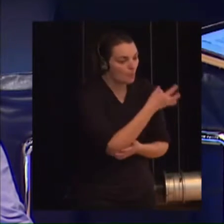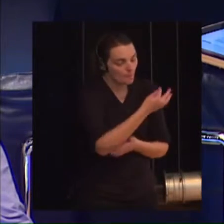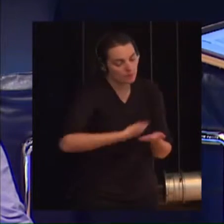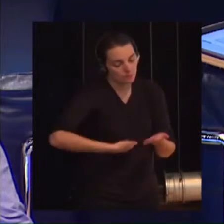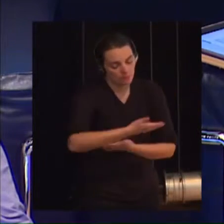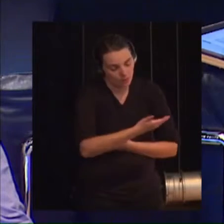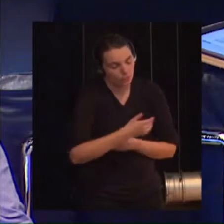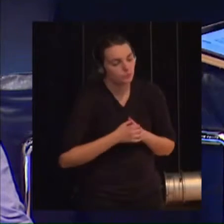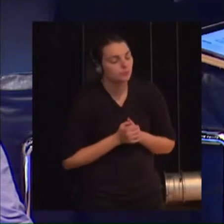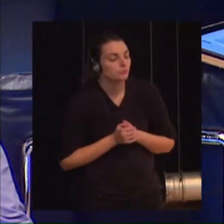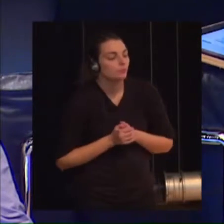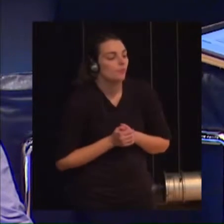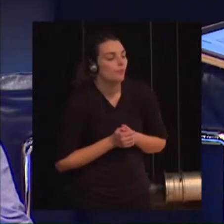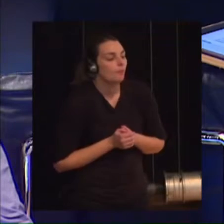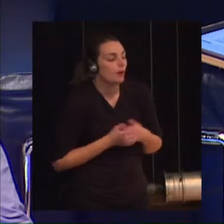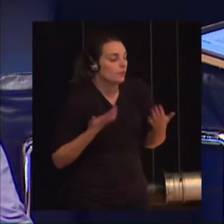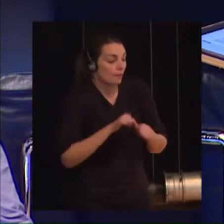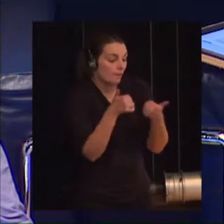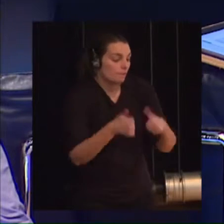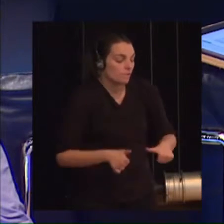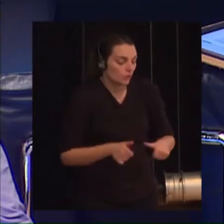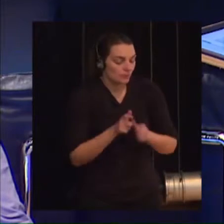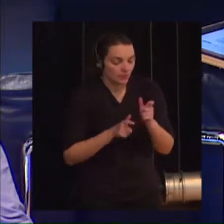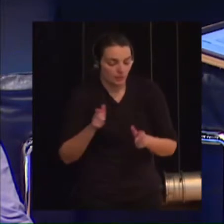keep foundations accountable, keep governments accountable to